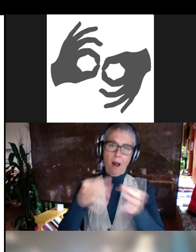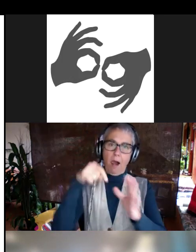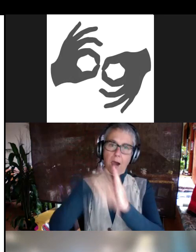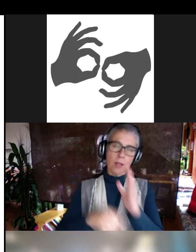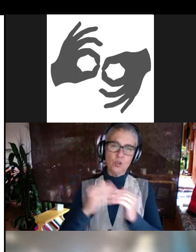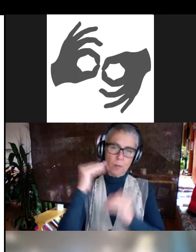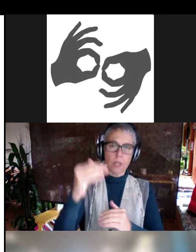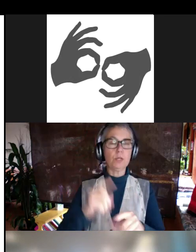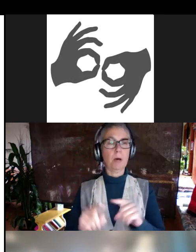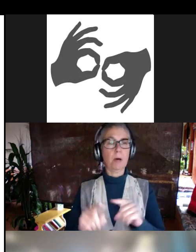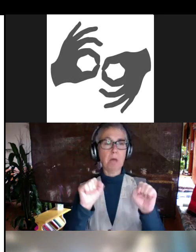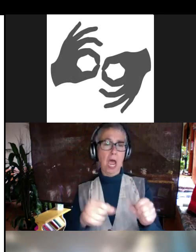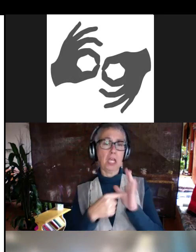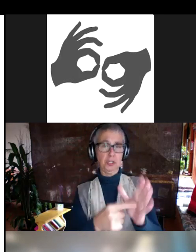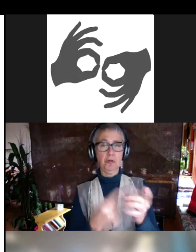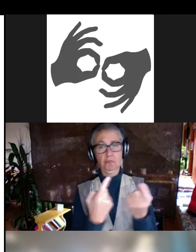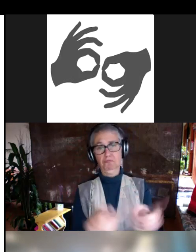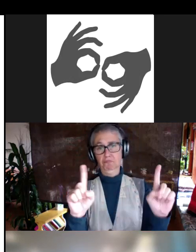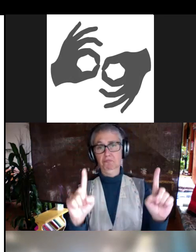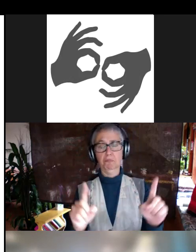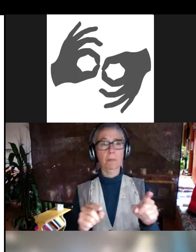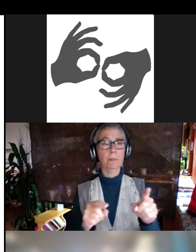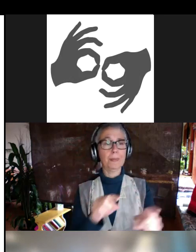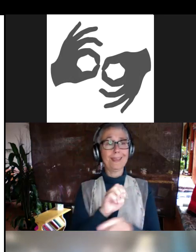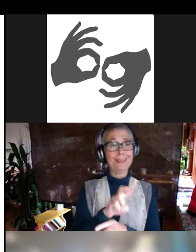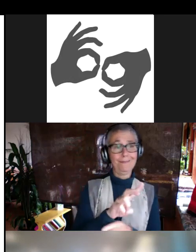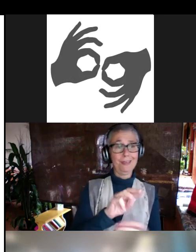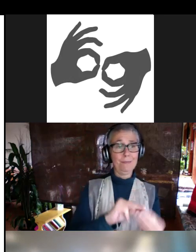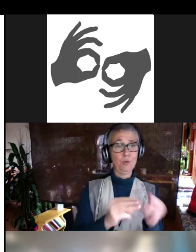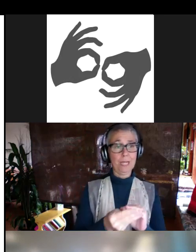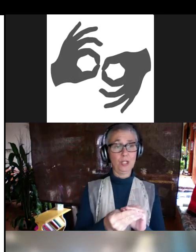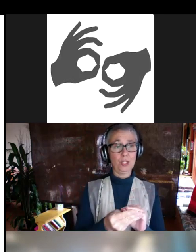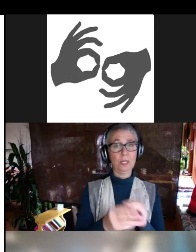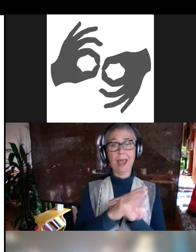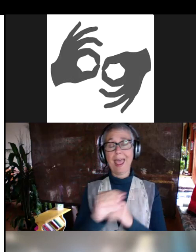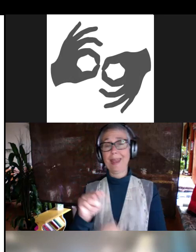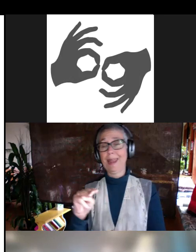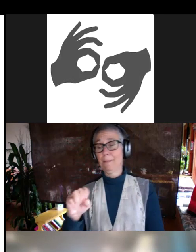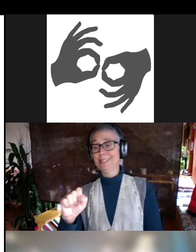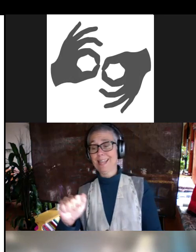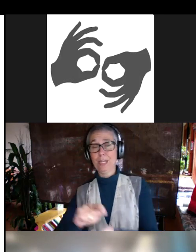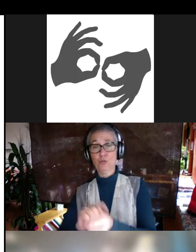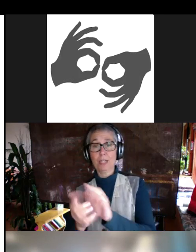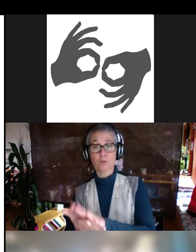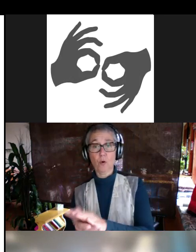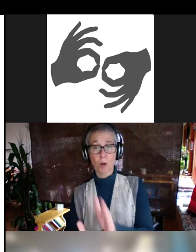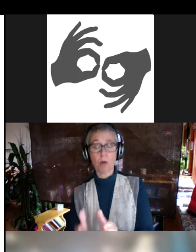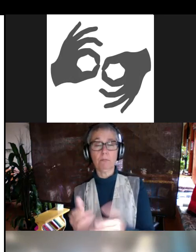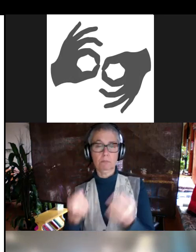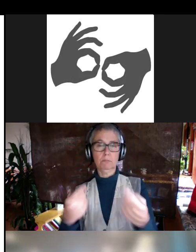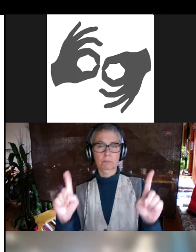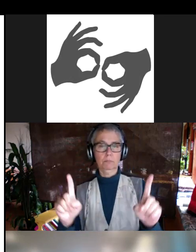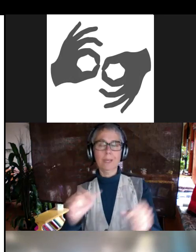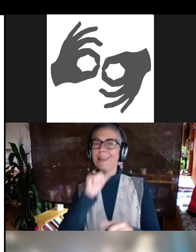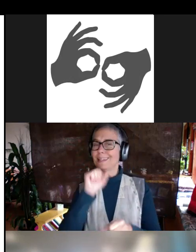that this works for EV mutation in the MSA Transformer. At least it didn't work for deep sequence, and it didn't work for mask